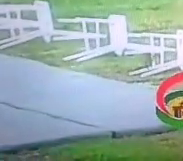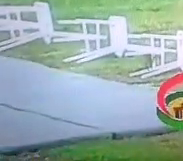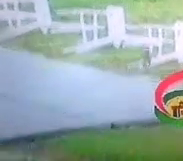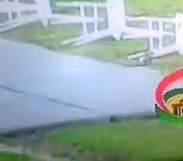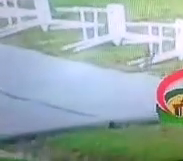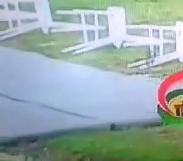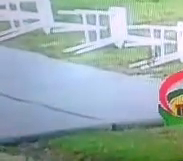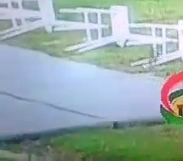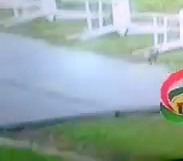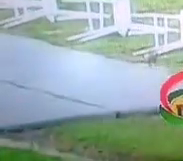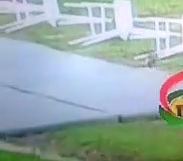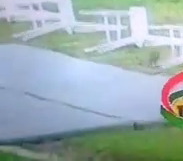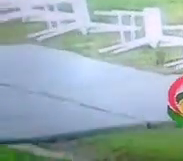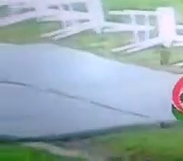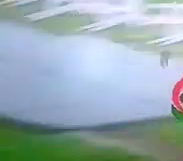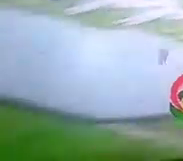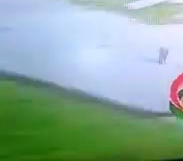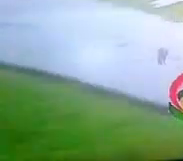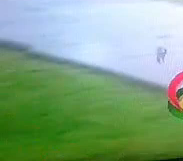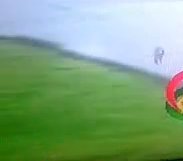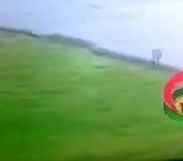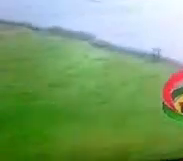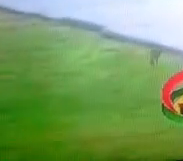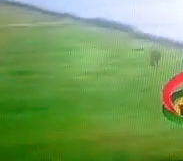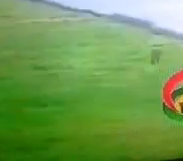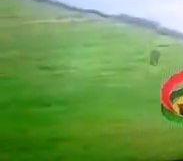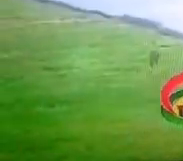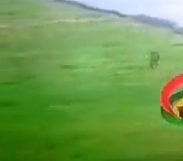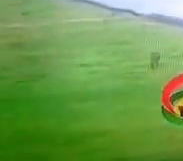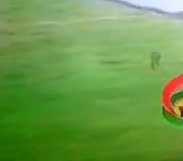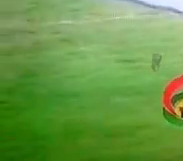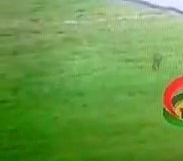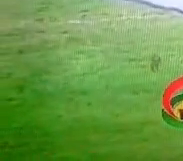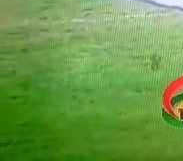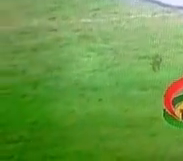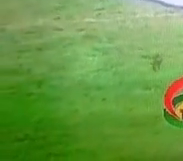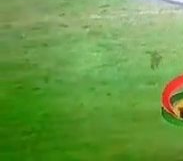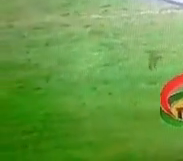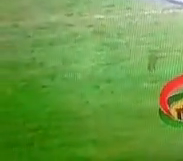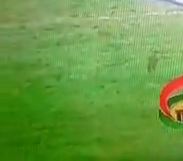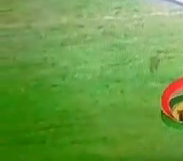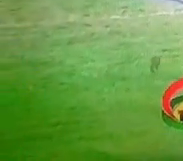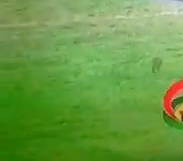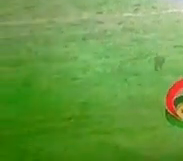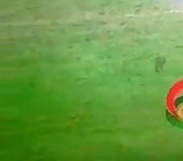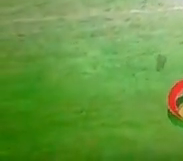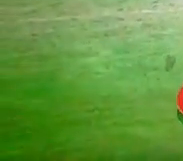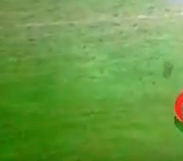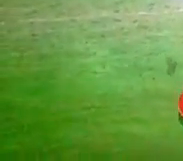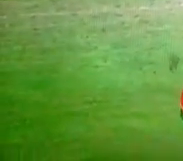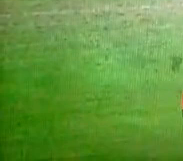And it's almost like marching while still engaging in some form of exercise. Yes. Hey! They are doing it to